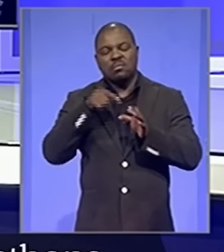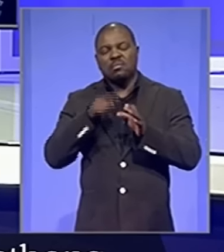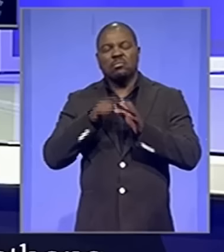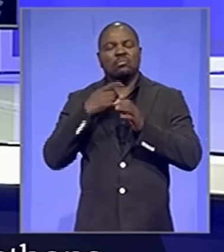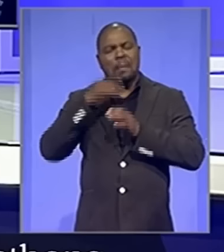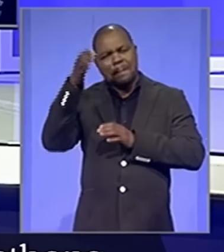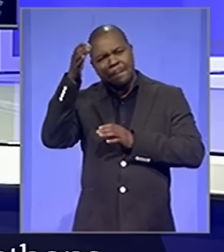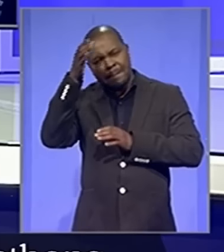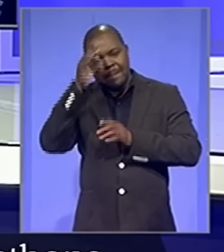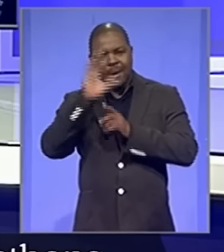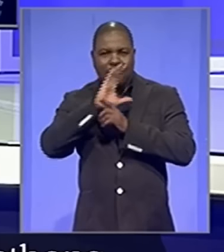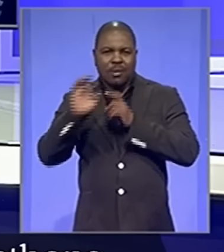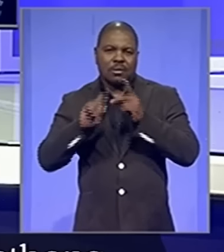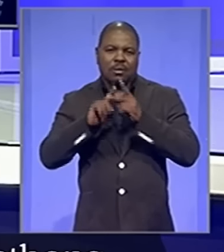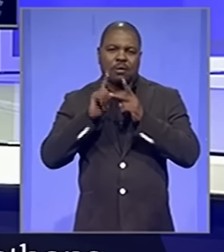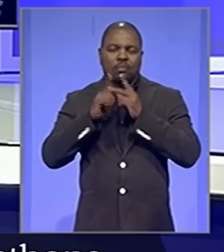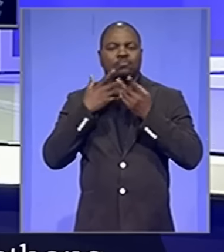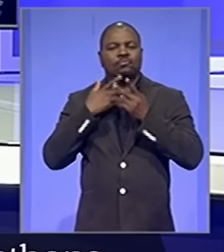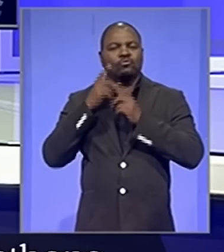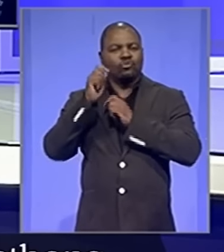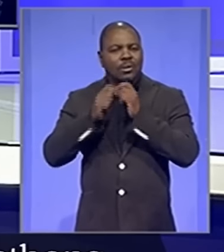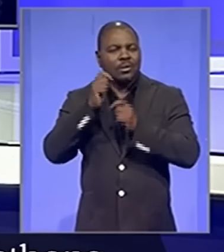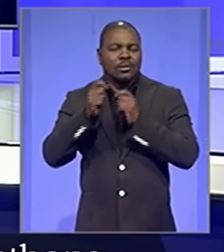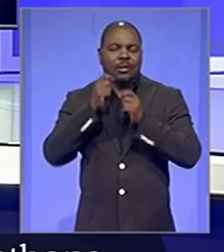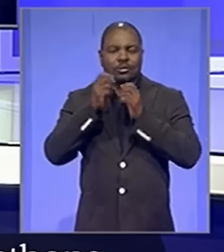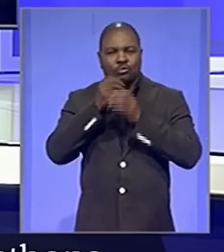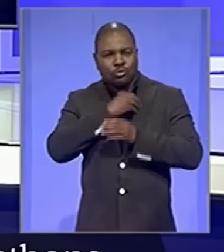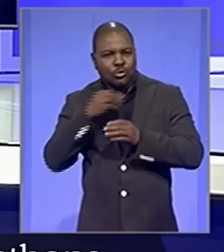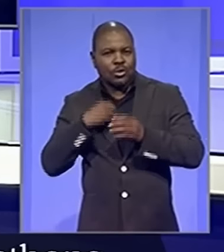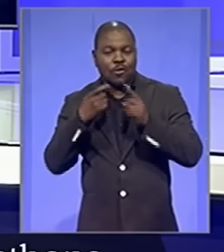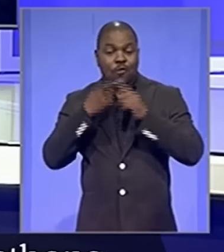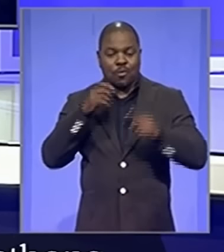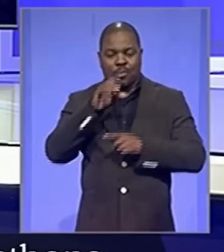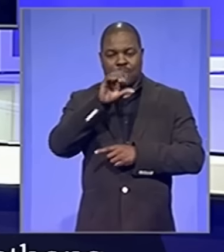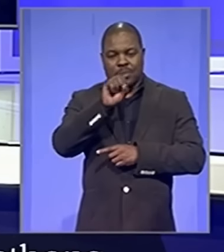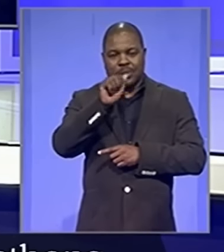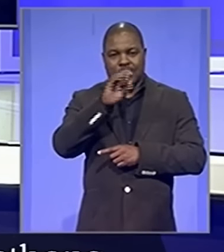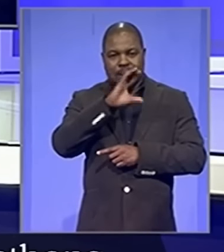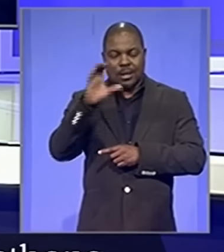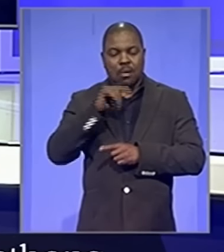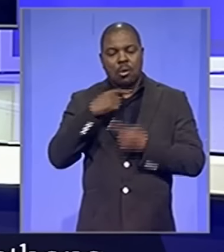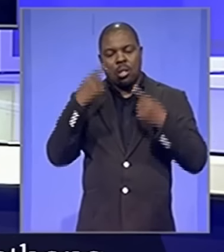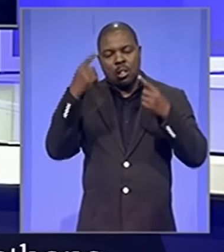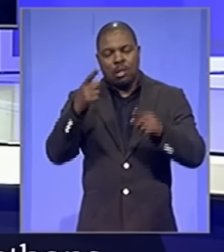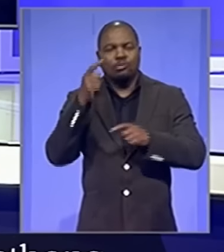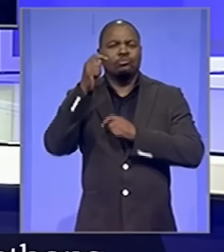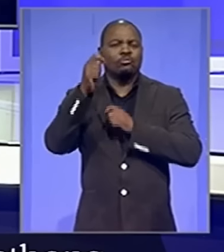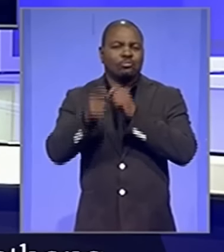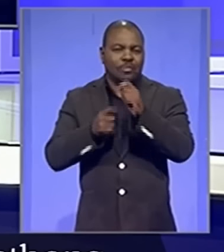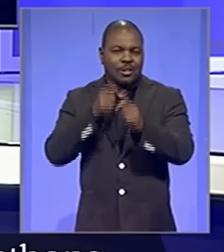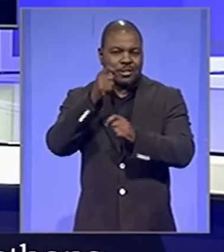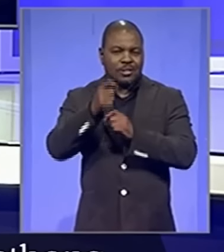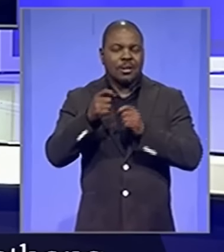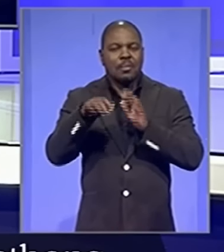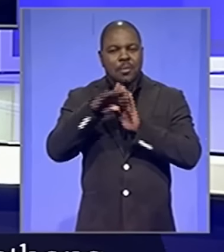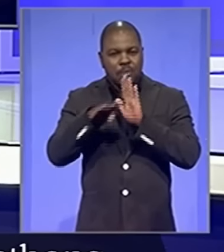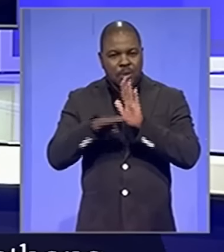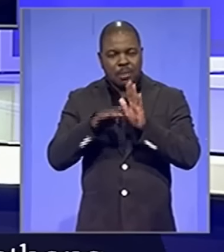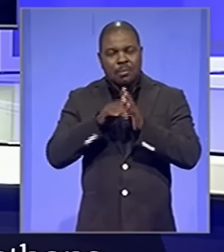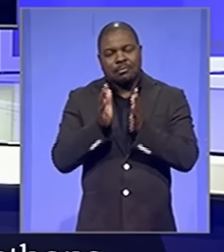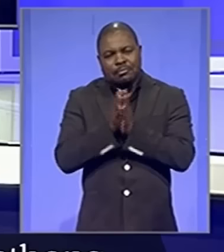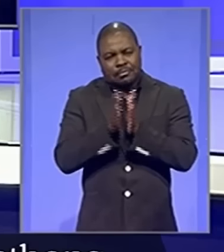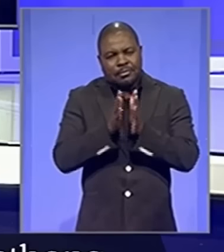tsa setso go tswa tikologong ya SADC dingaka di phethile moletlo wa moetlo wa setso go kgopela khutso le